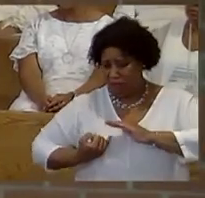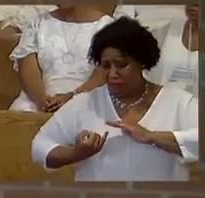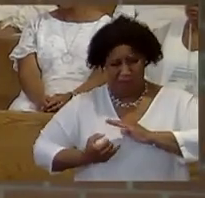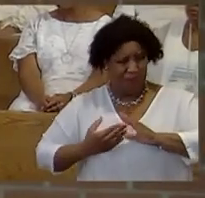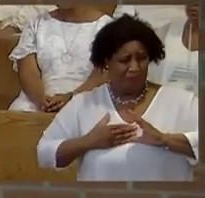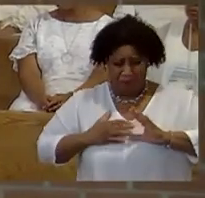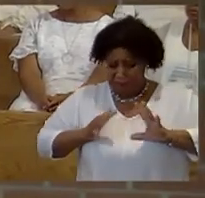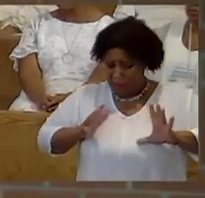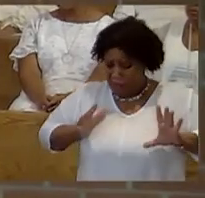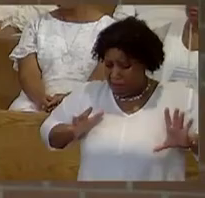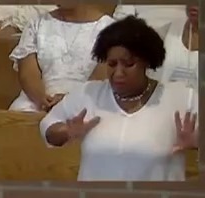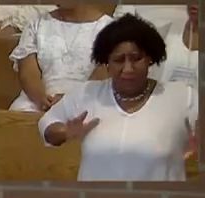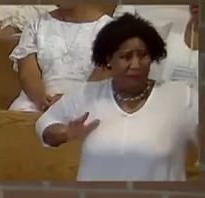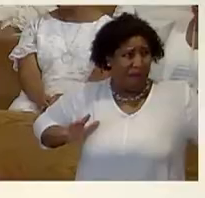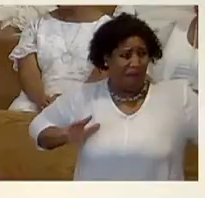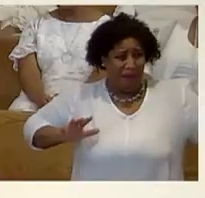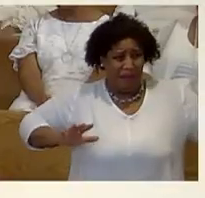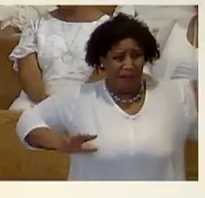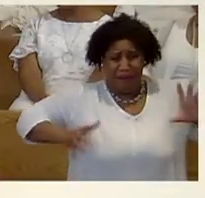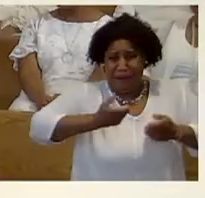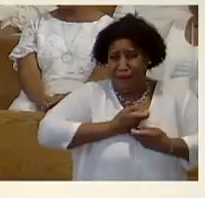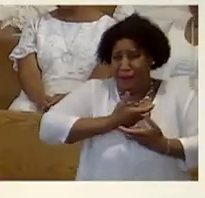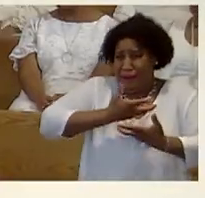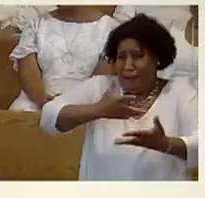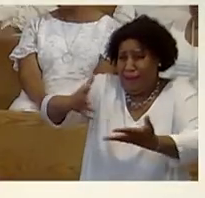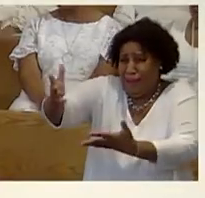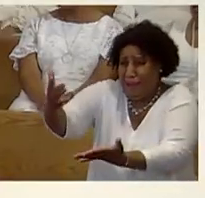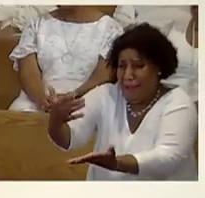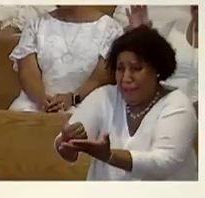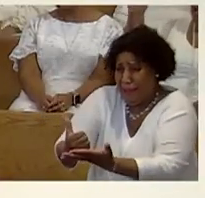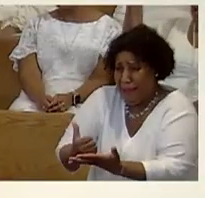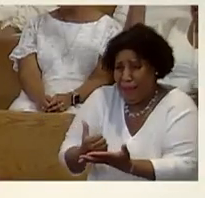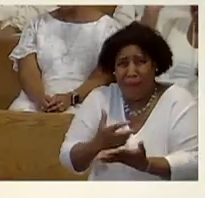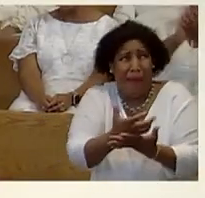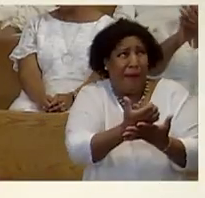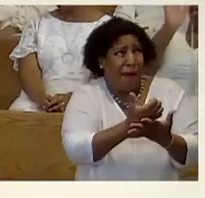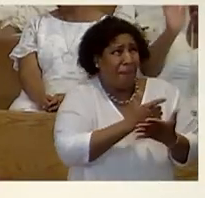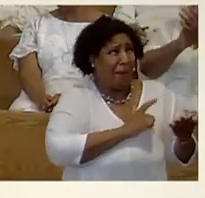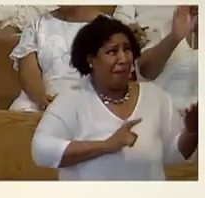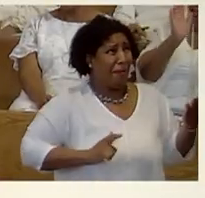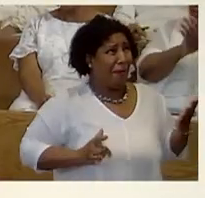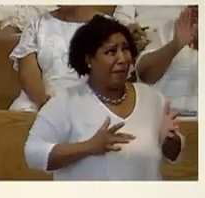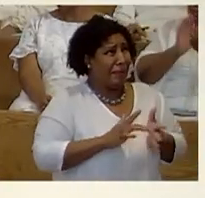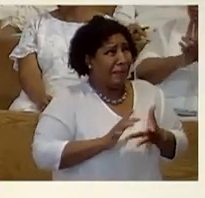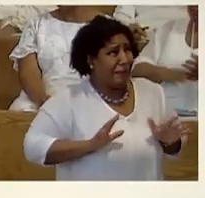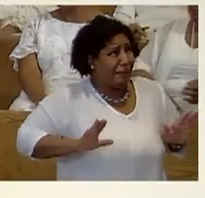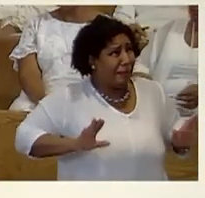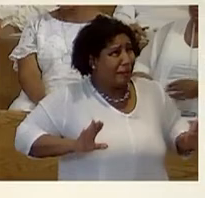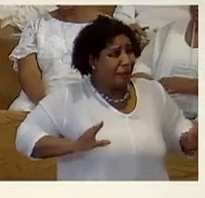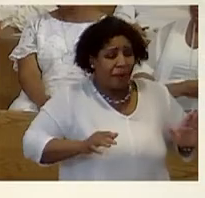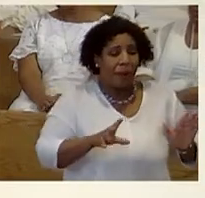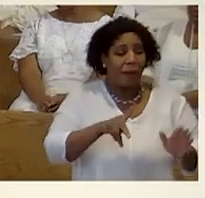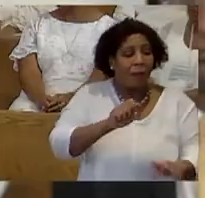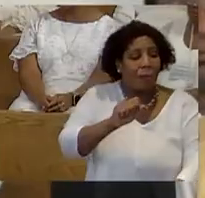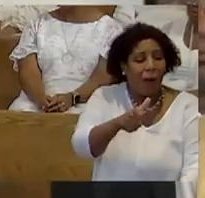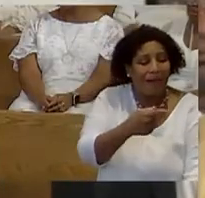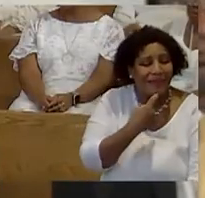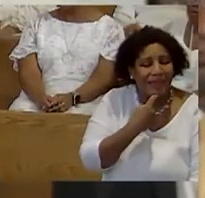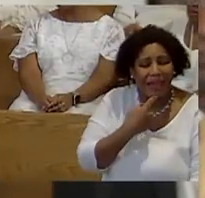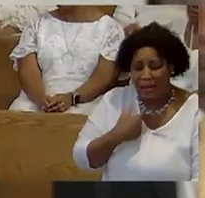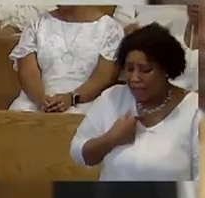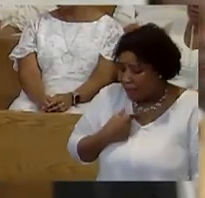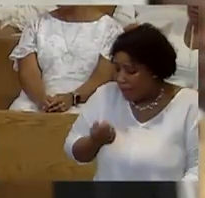that you're ready to cry out to somebody, help me, Lord Jesus. Paul is saying that. He said, I